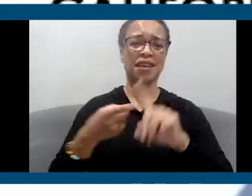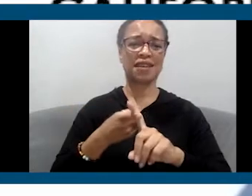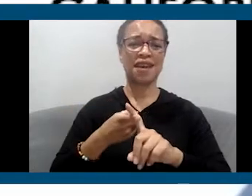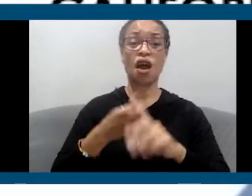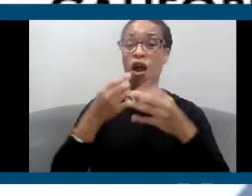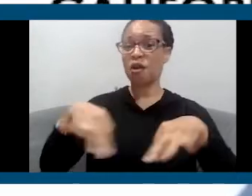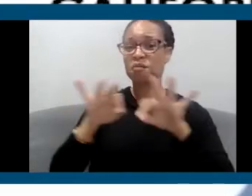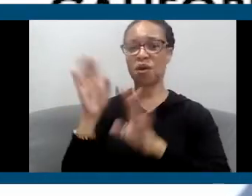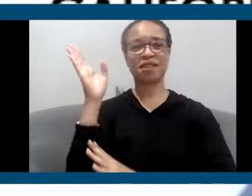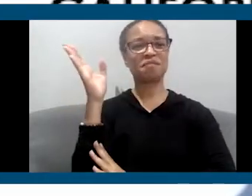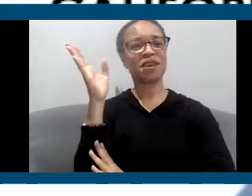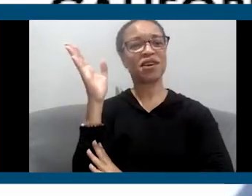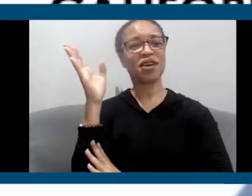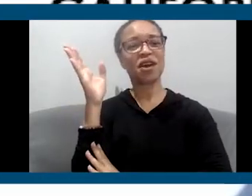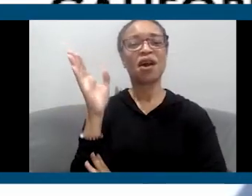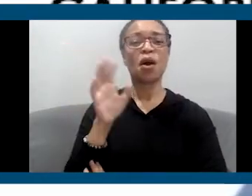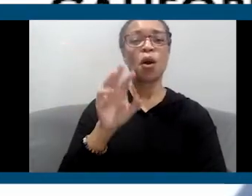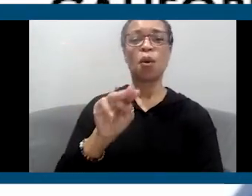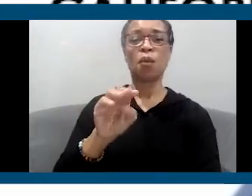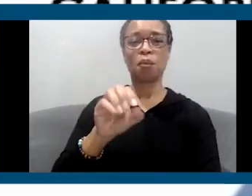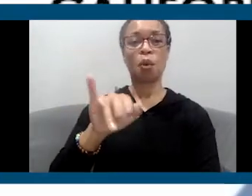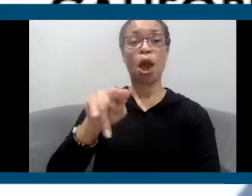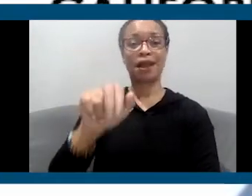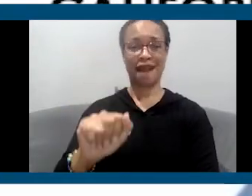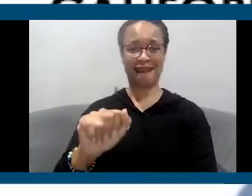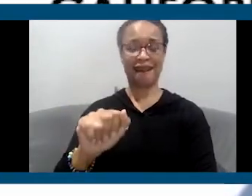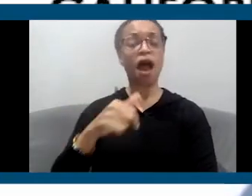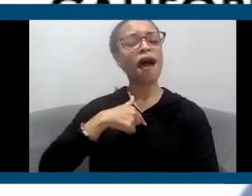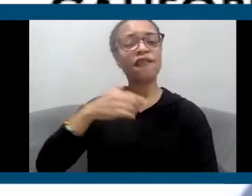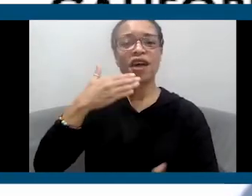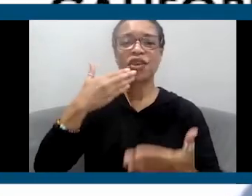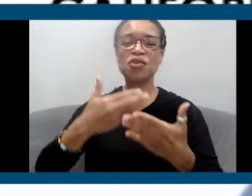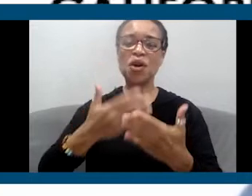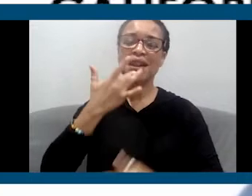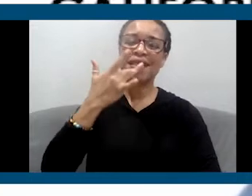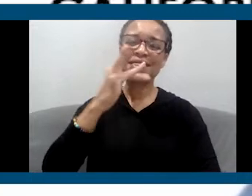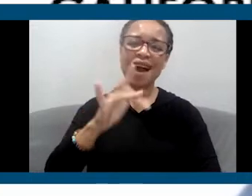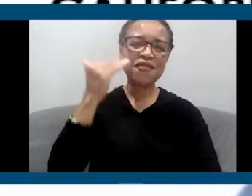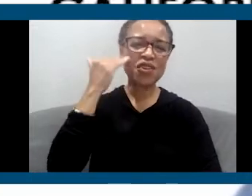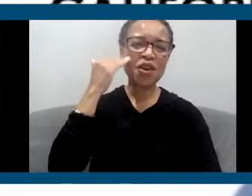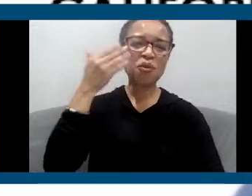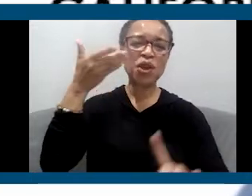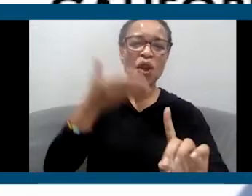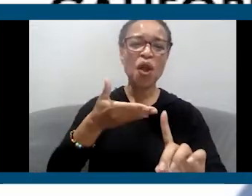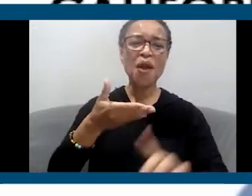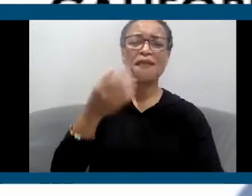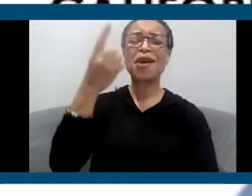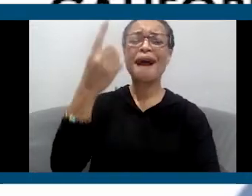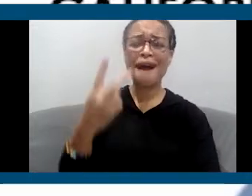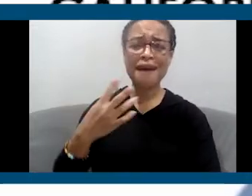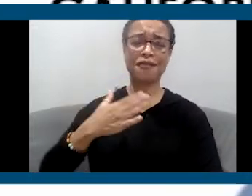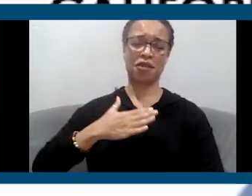speaker, Ms. Moina Shaikh. I've had the pleasure and good fortune of knowing Moina for almost half of my